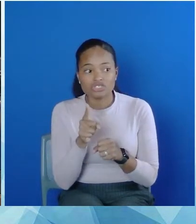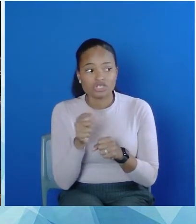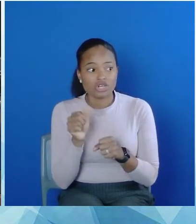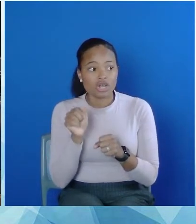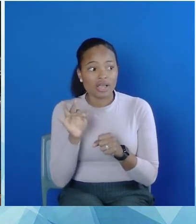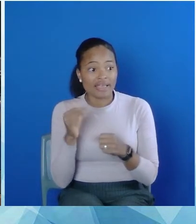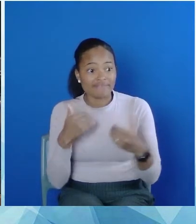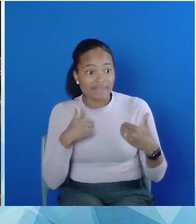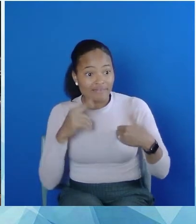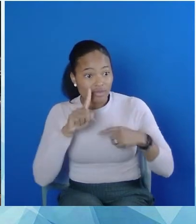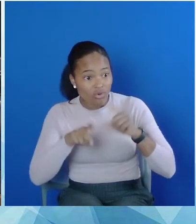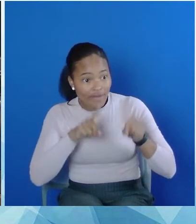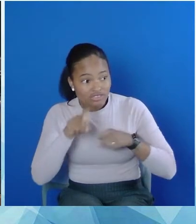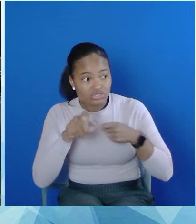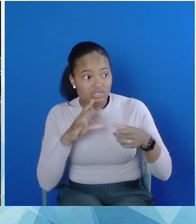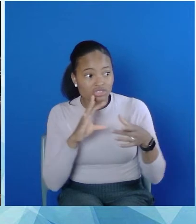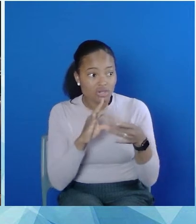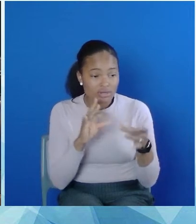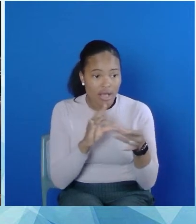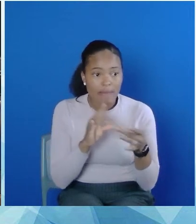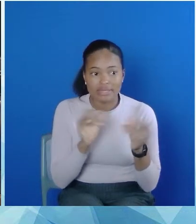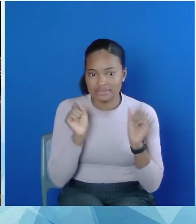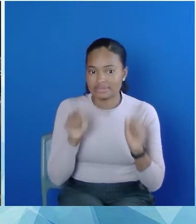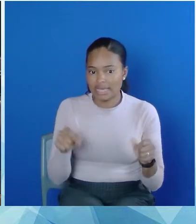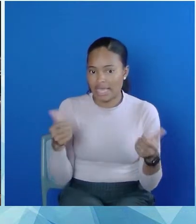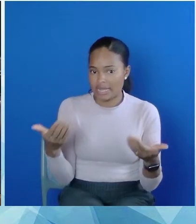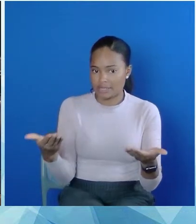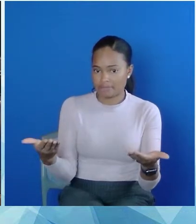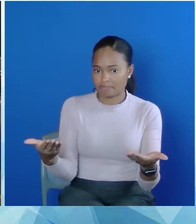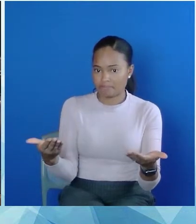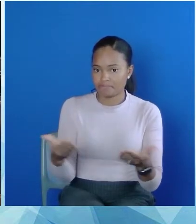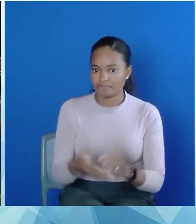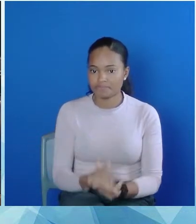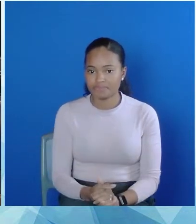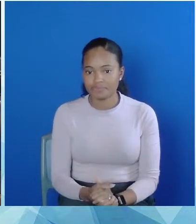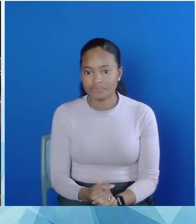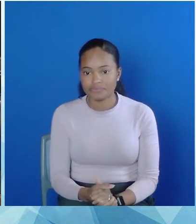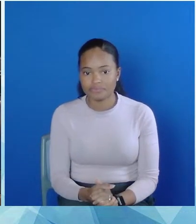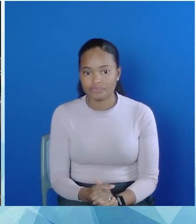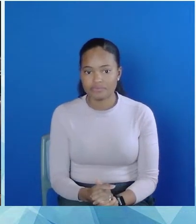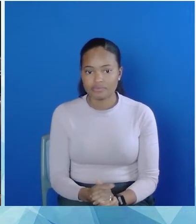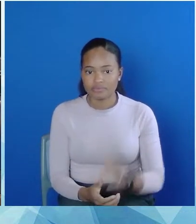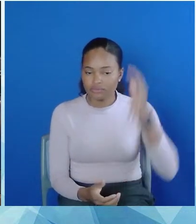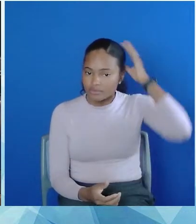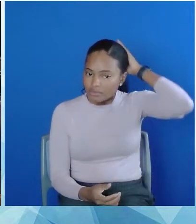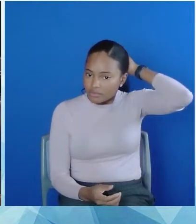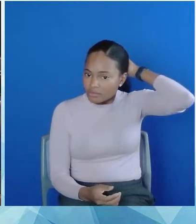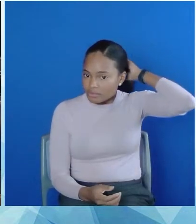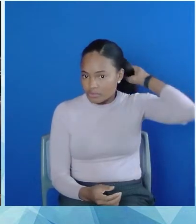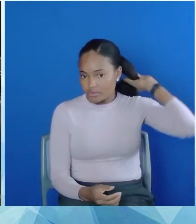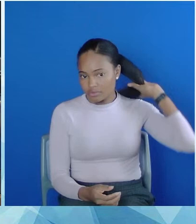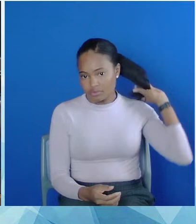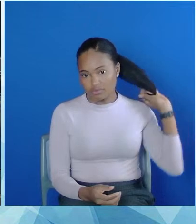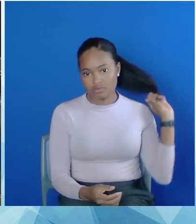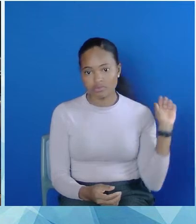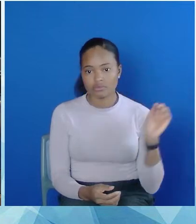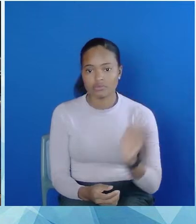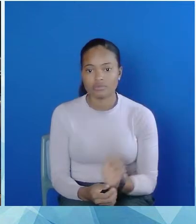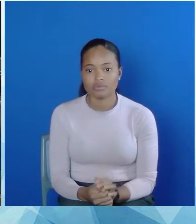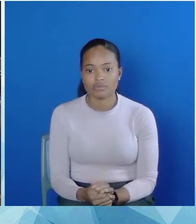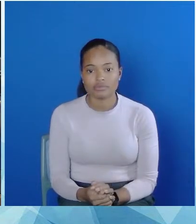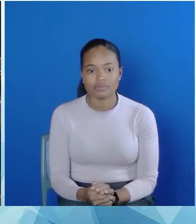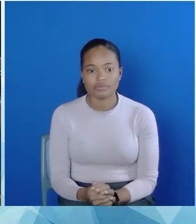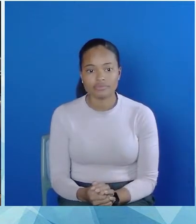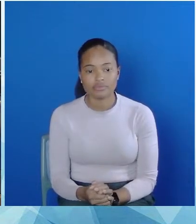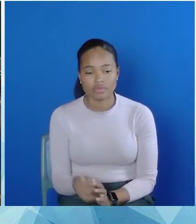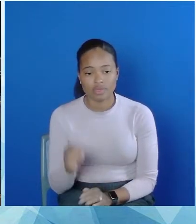wanted to ask a question or had a comment could put it in here. I guess I have a comment. This is Board Member